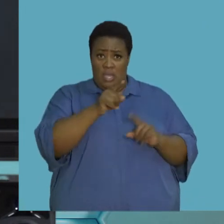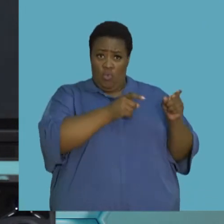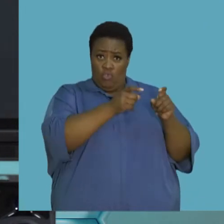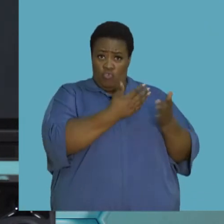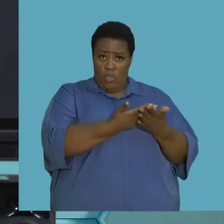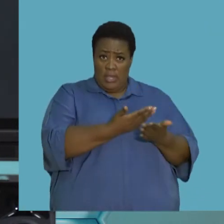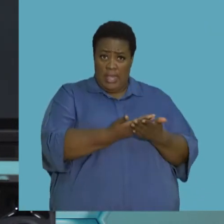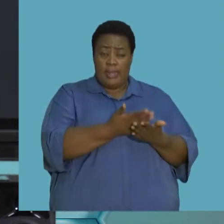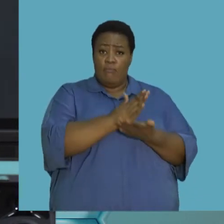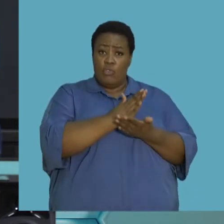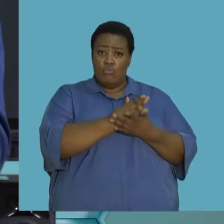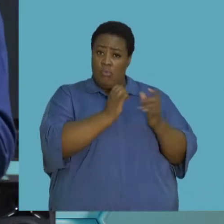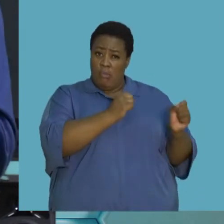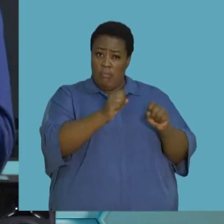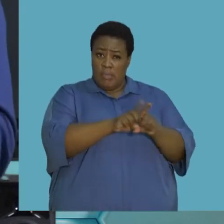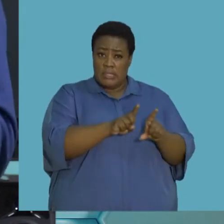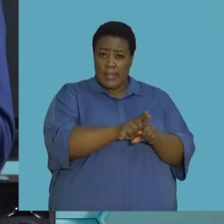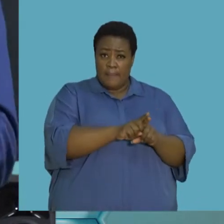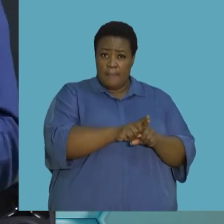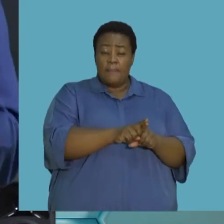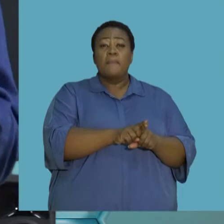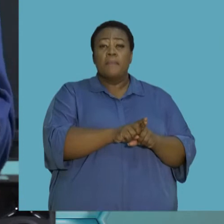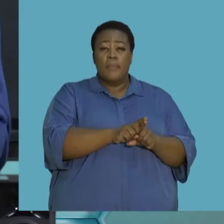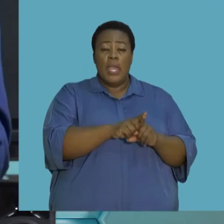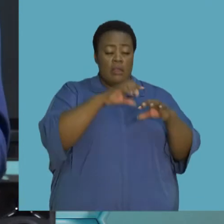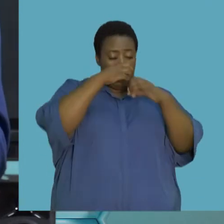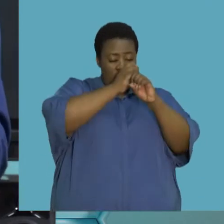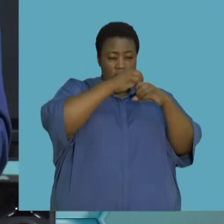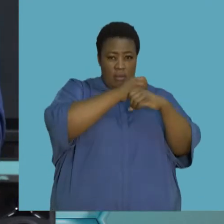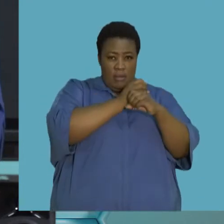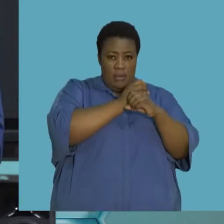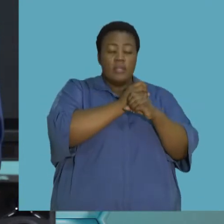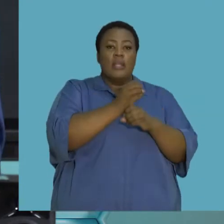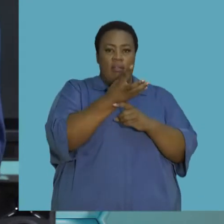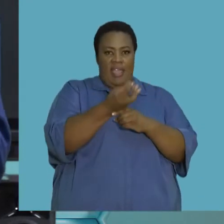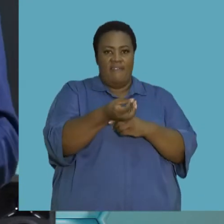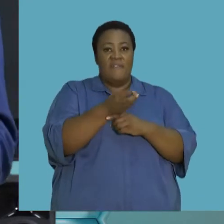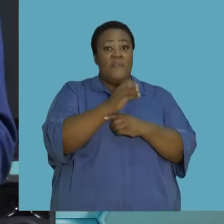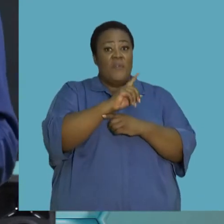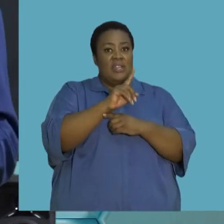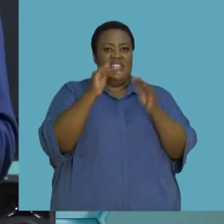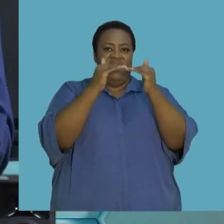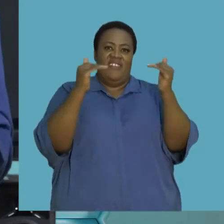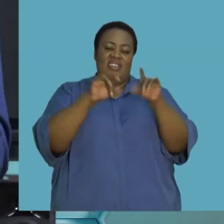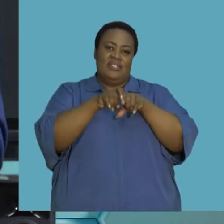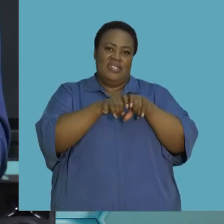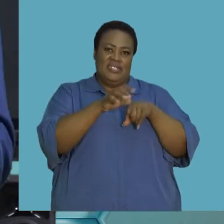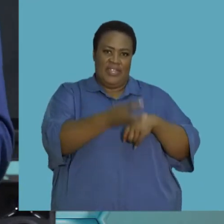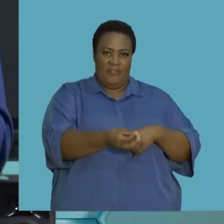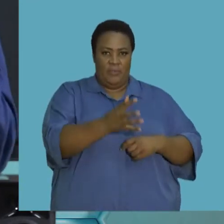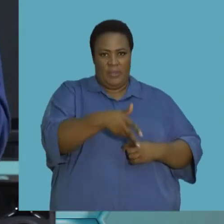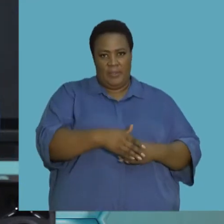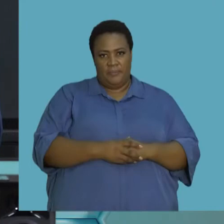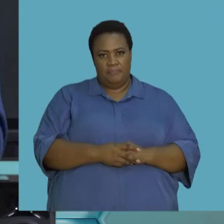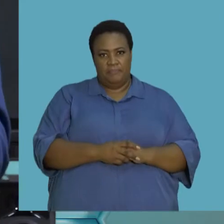variables and keep them constant, we're able to produce an experiment that has a fair test. So let's look at the concept of